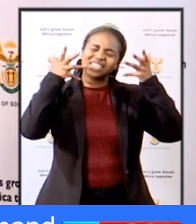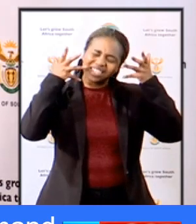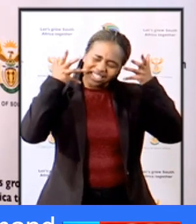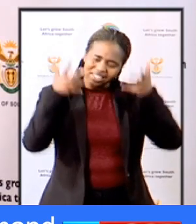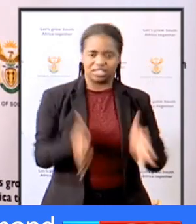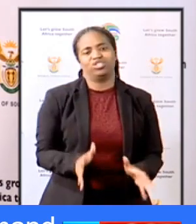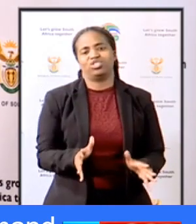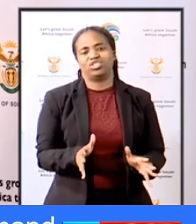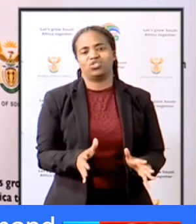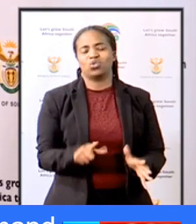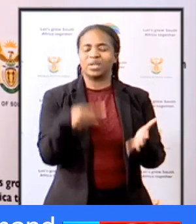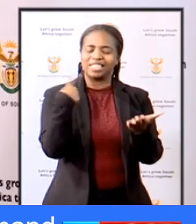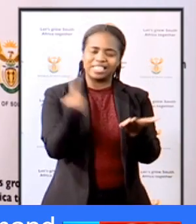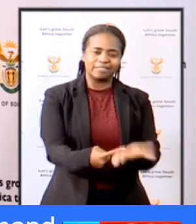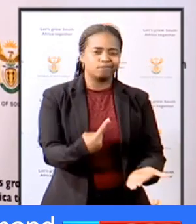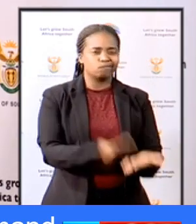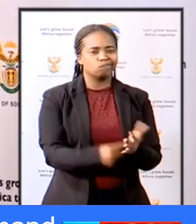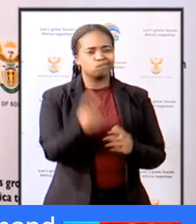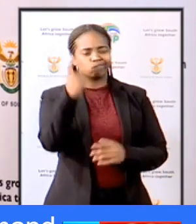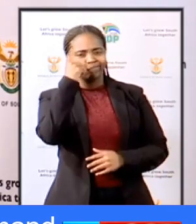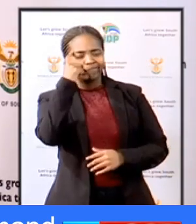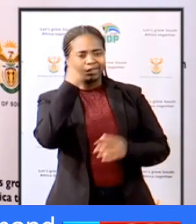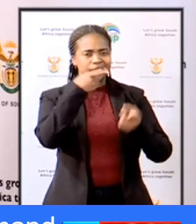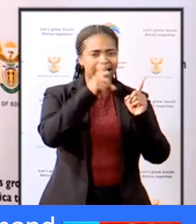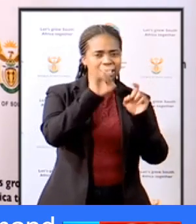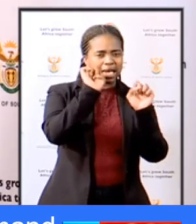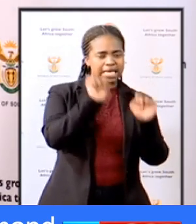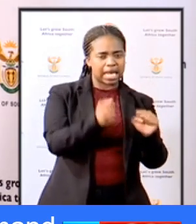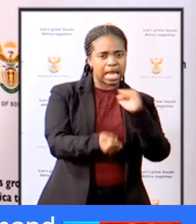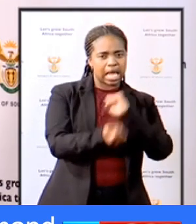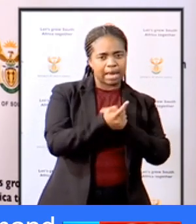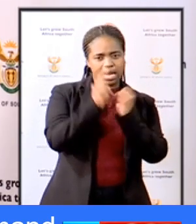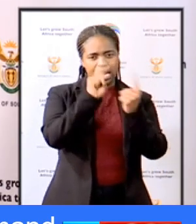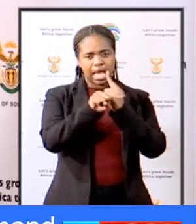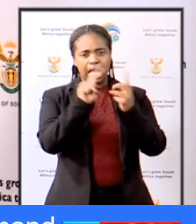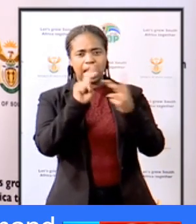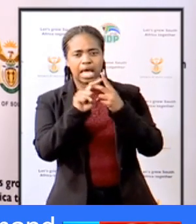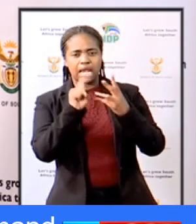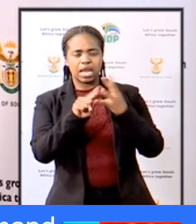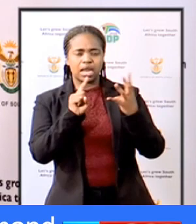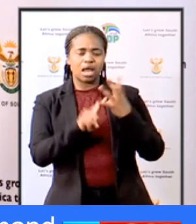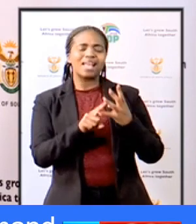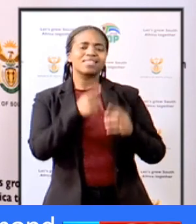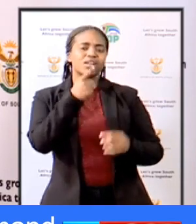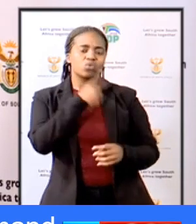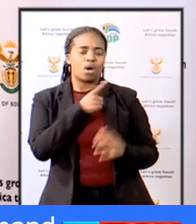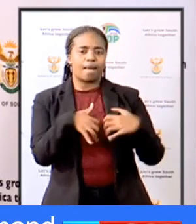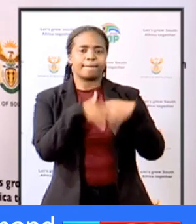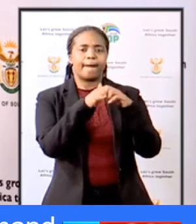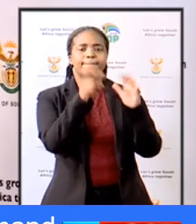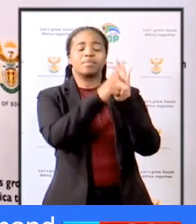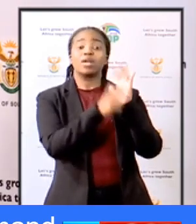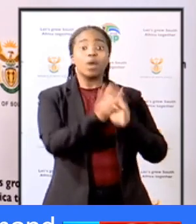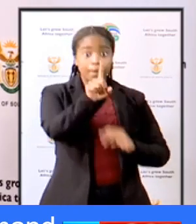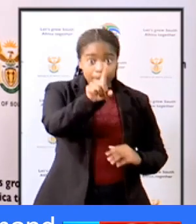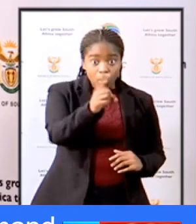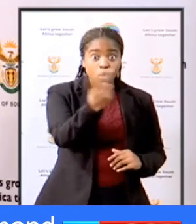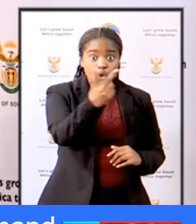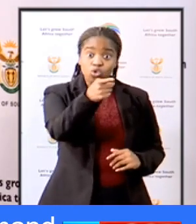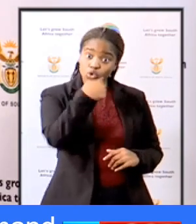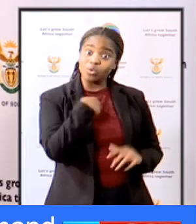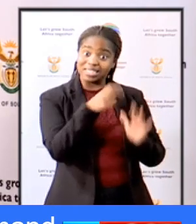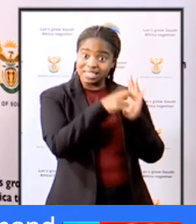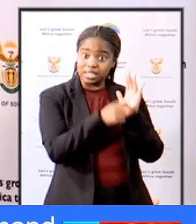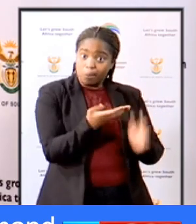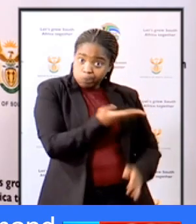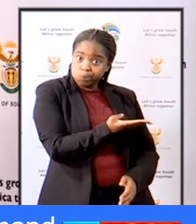the necessary precautions that churches and protocols that churches must adhere. By the way, those